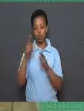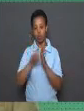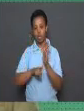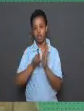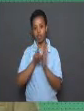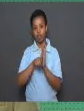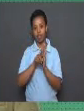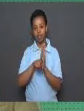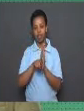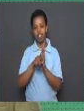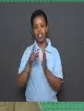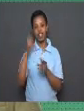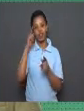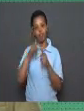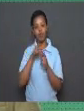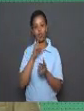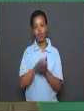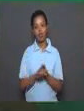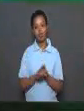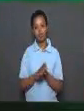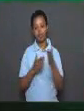ready to begin if you are.